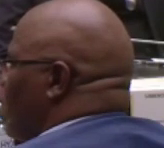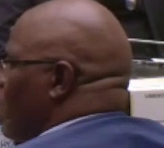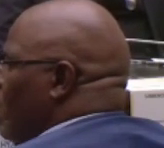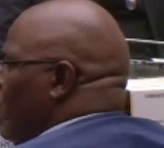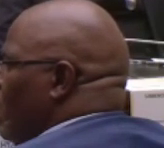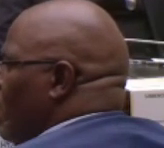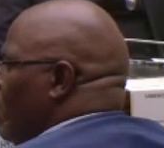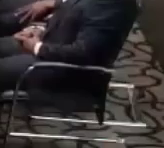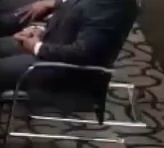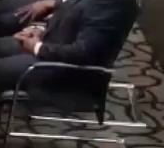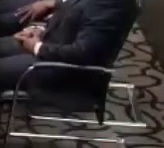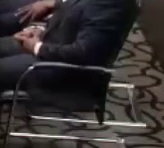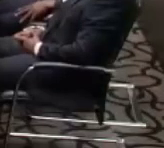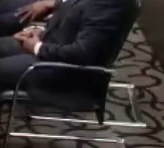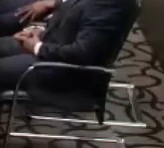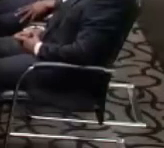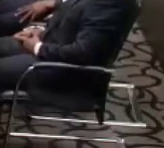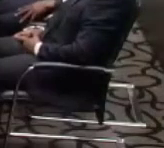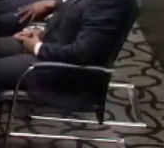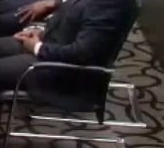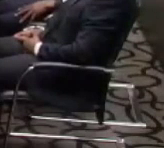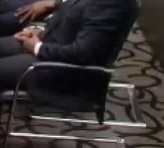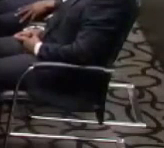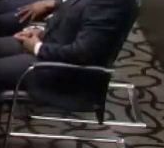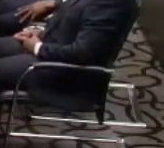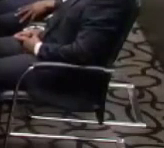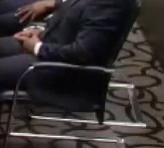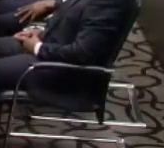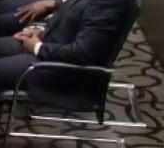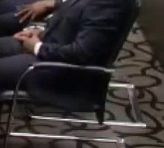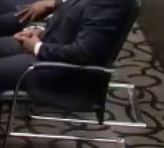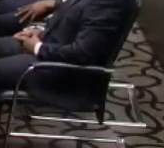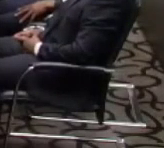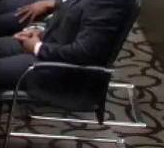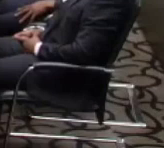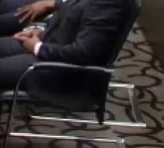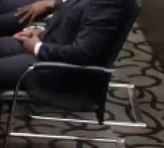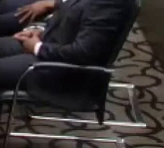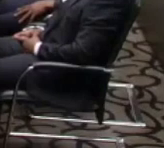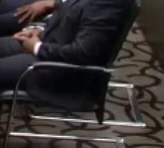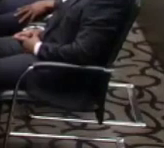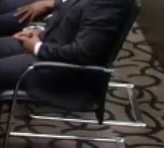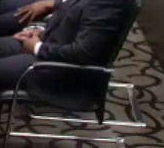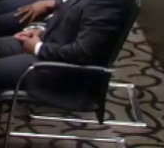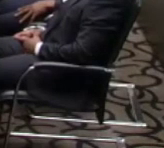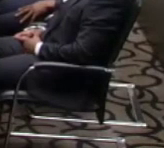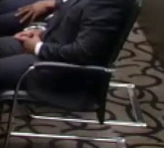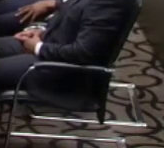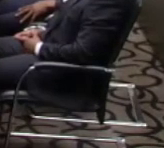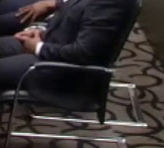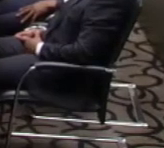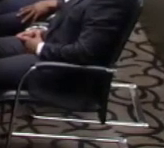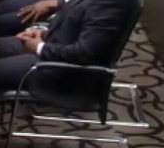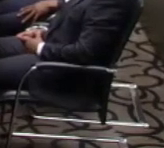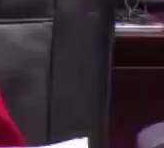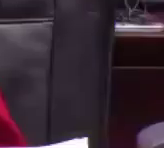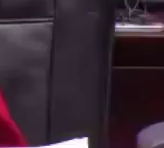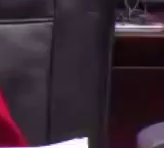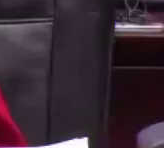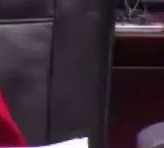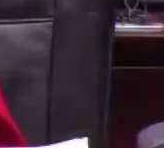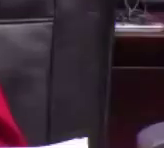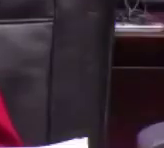Will members, when their names are called out, please come forward to take their oath or